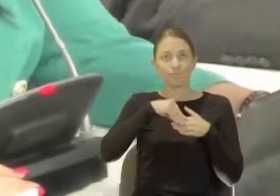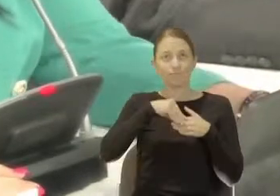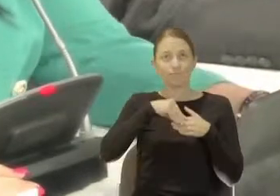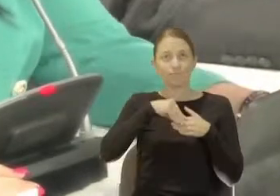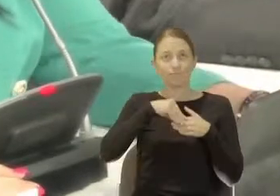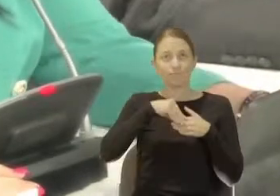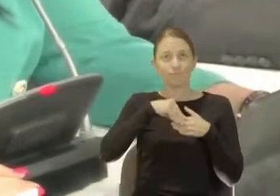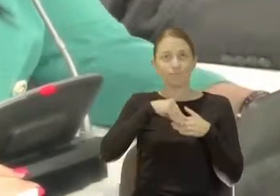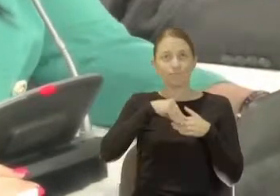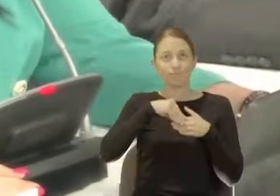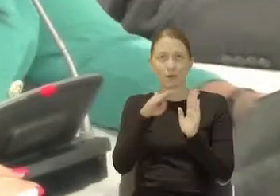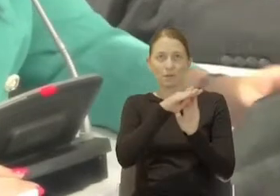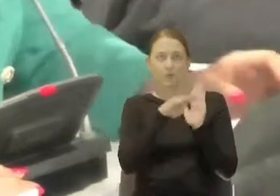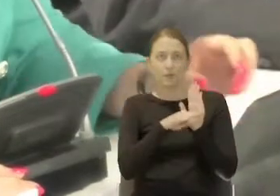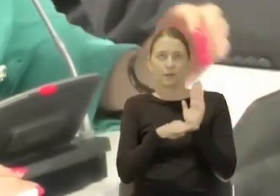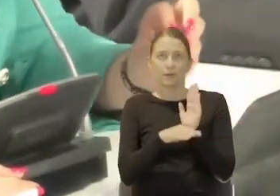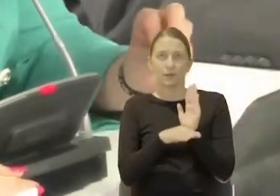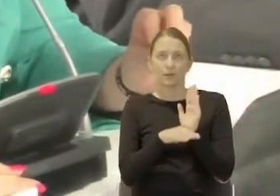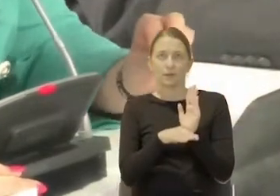participating in this project